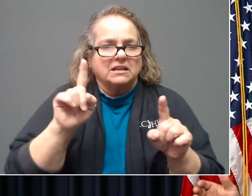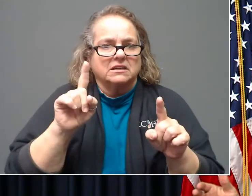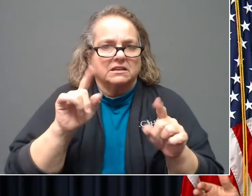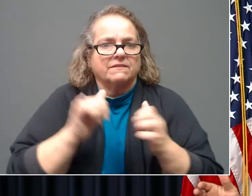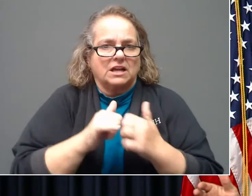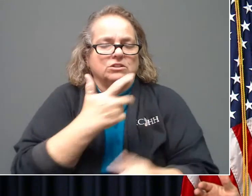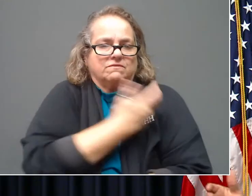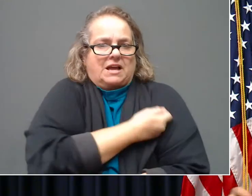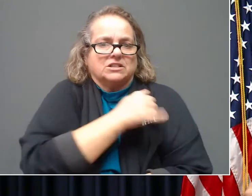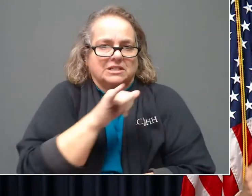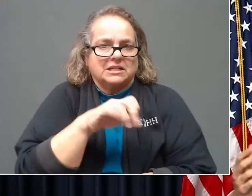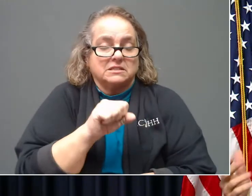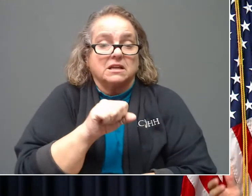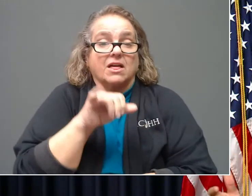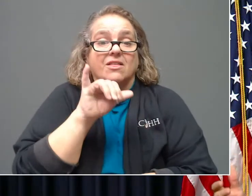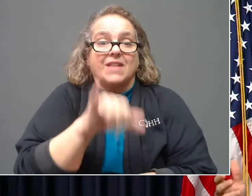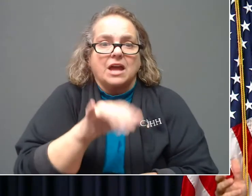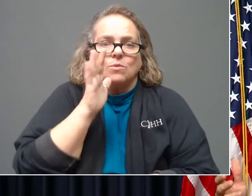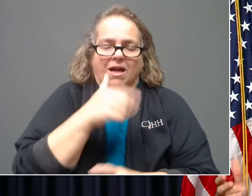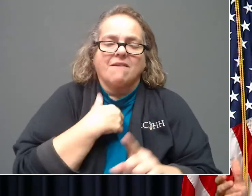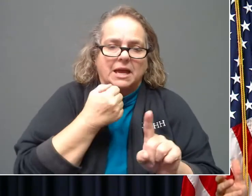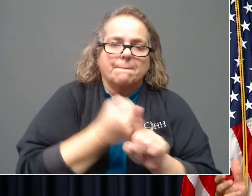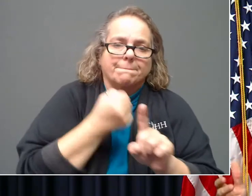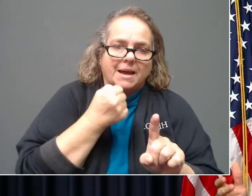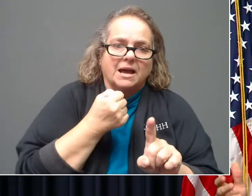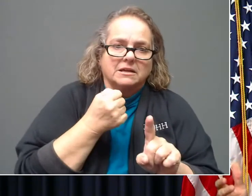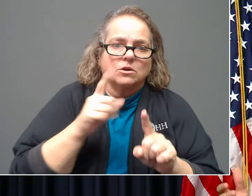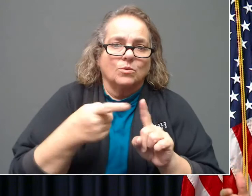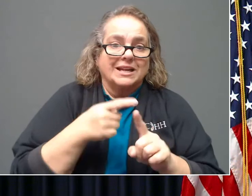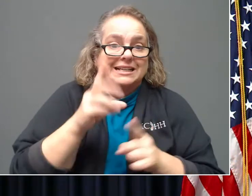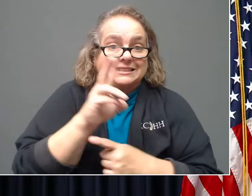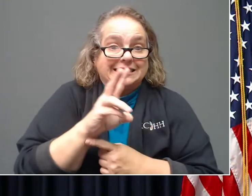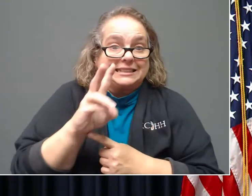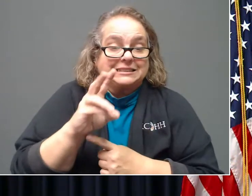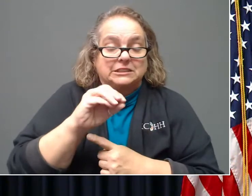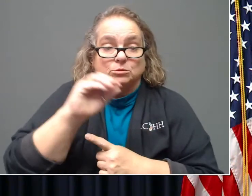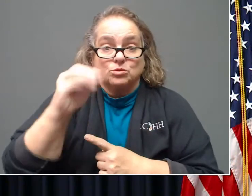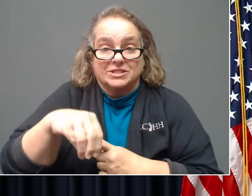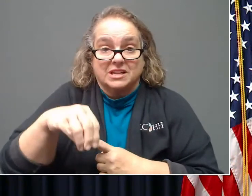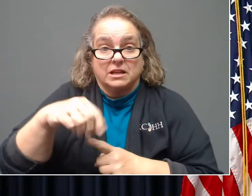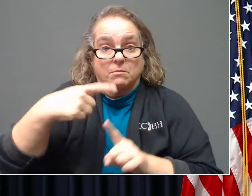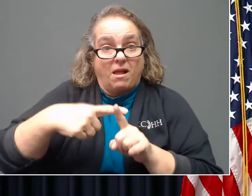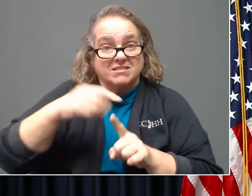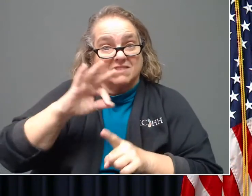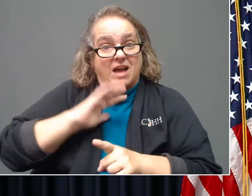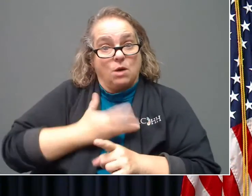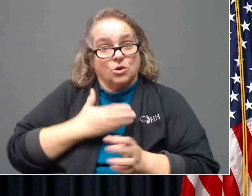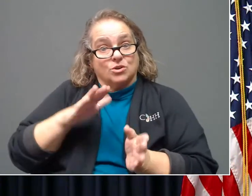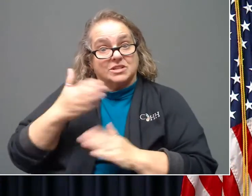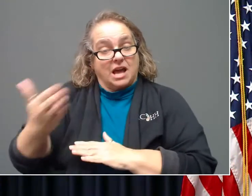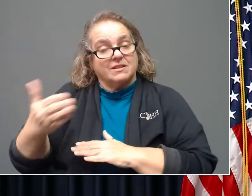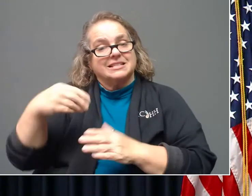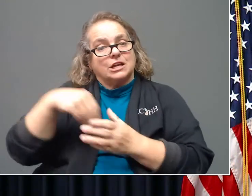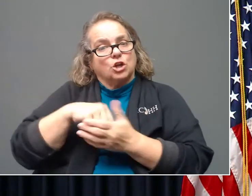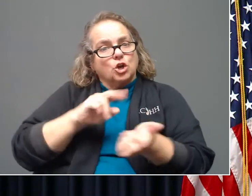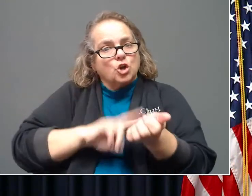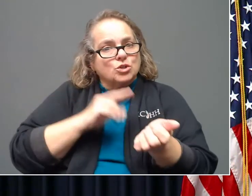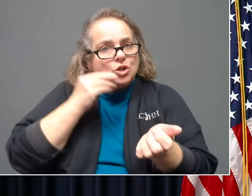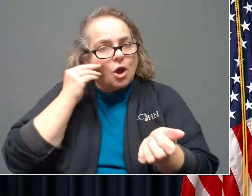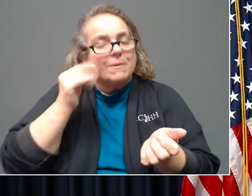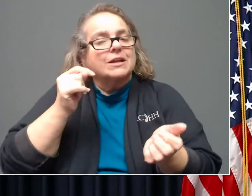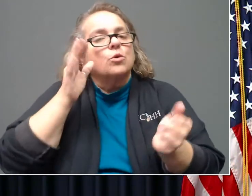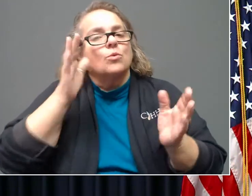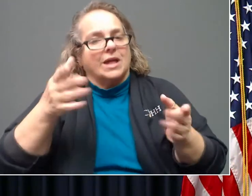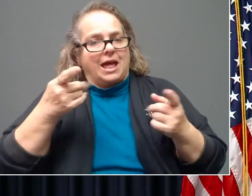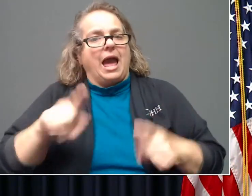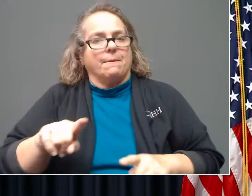That'll certainly have an impact when 66% plus of our deaths have been in long-term care. So that's going to happen, but we